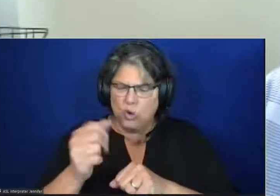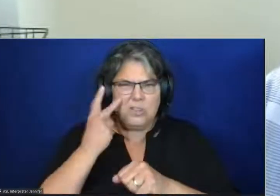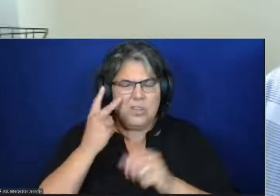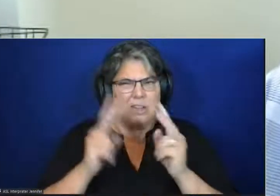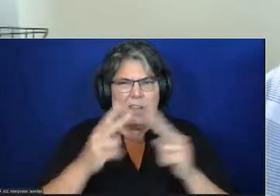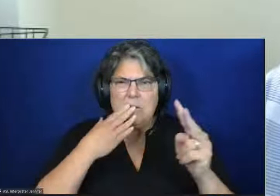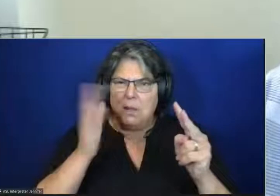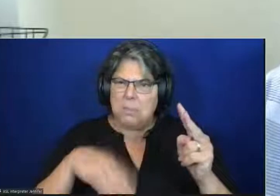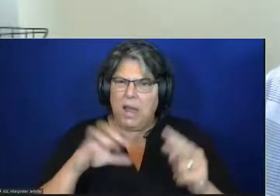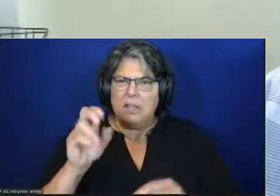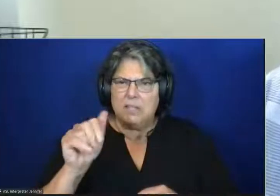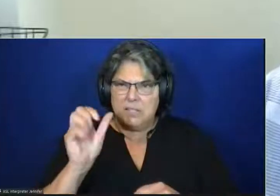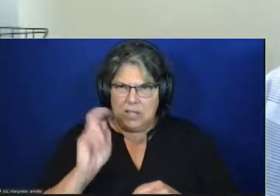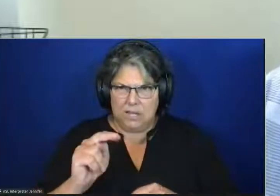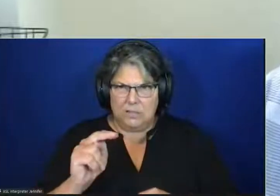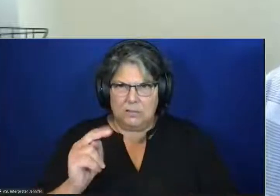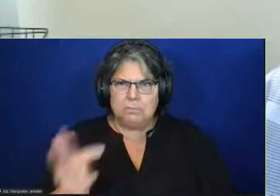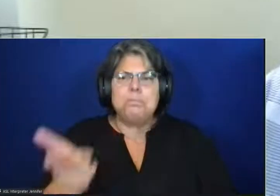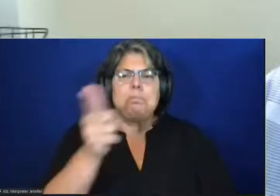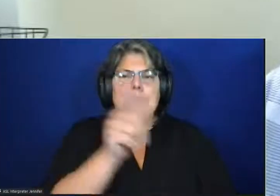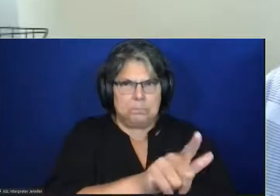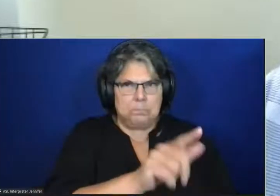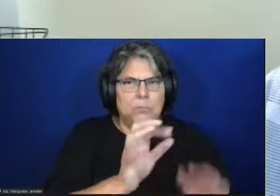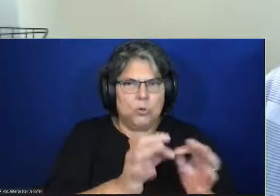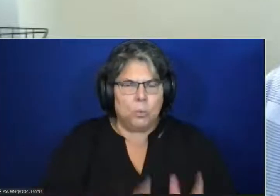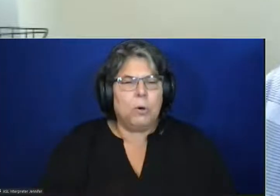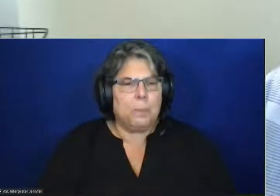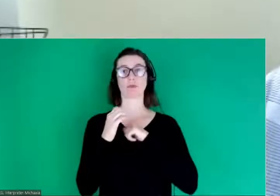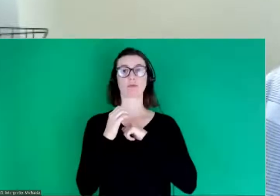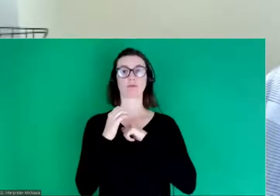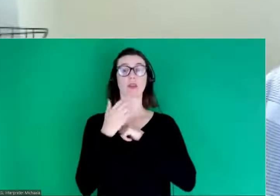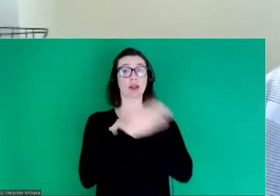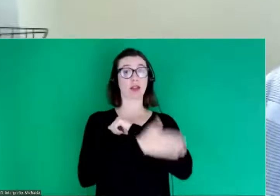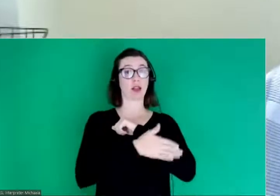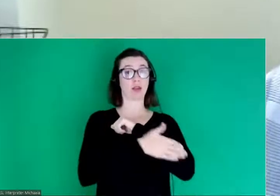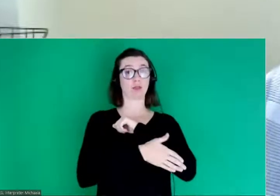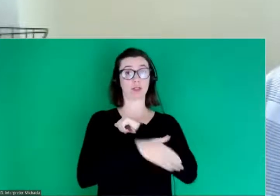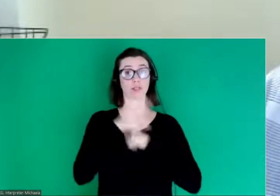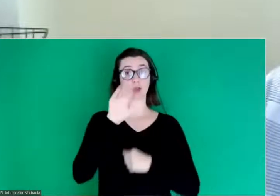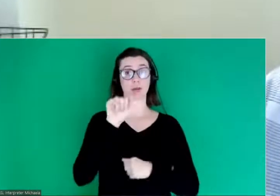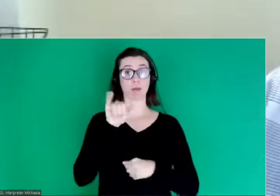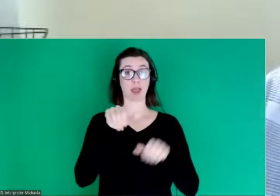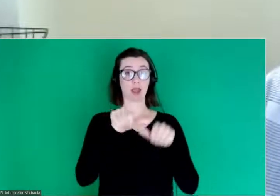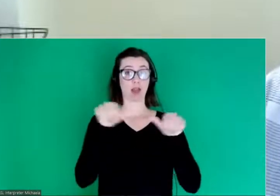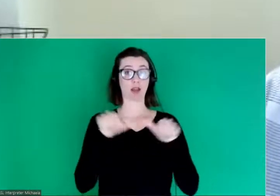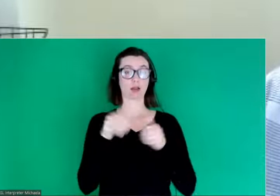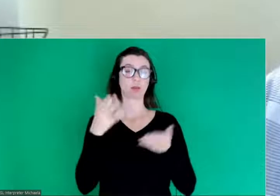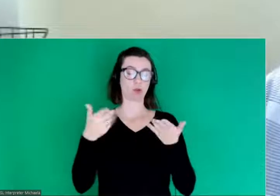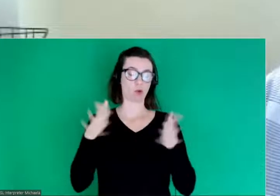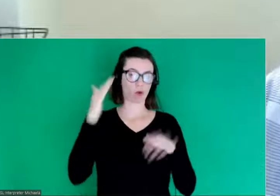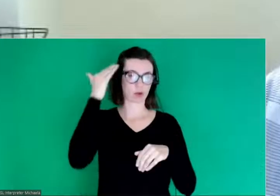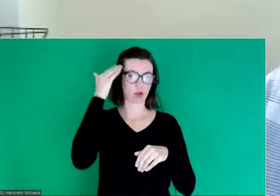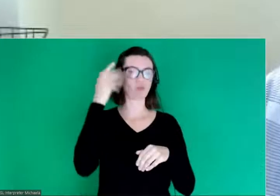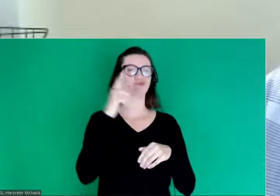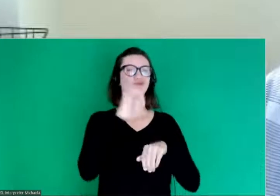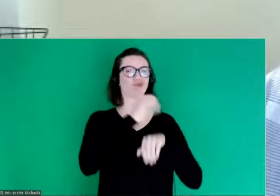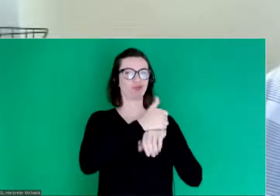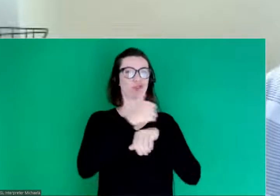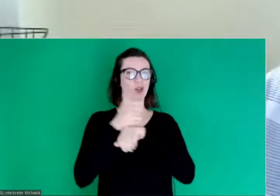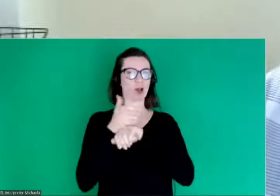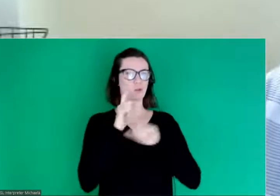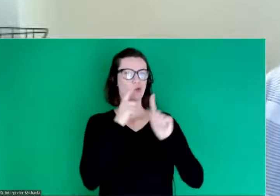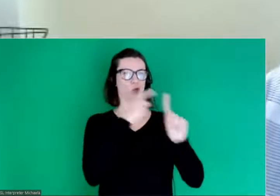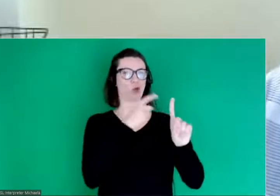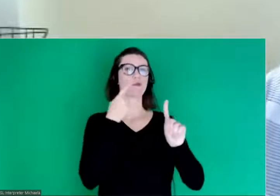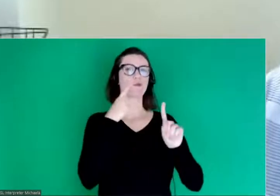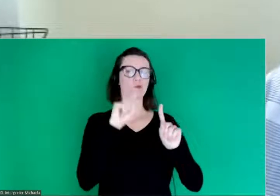season. Counties in the Bay Area have, as you may know, set some targets for lifting mask orders,